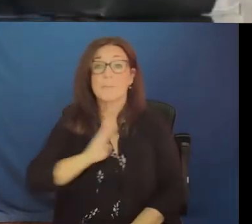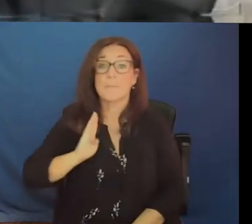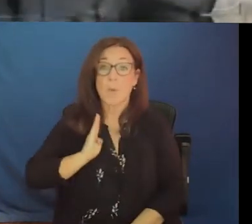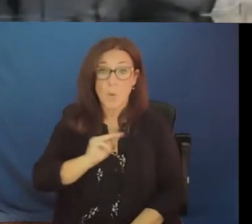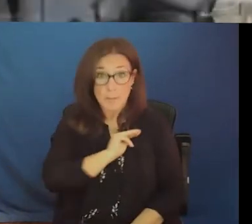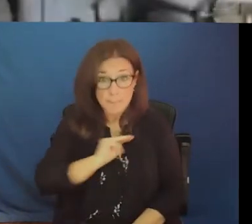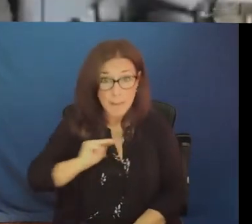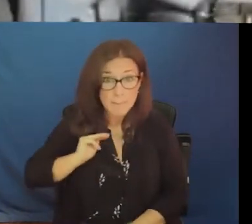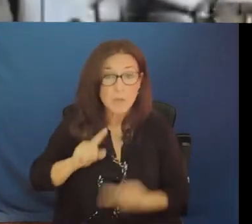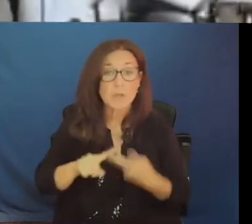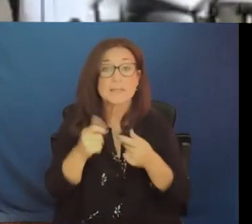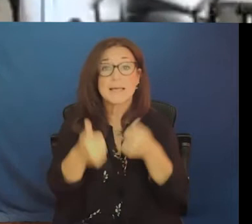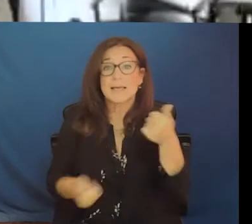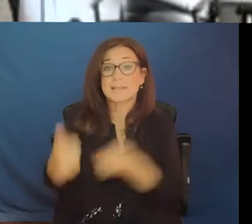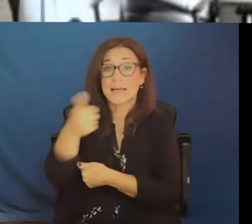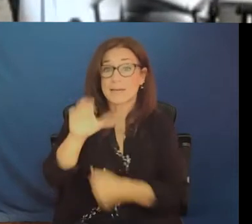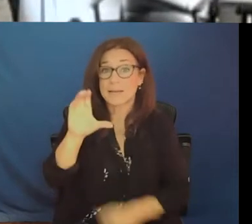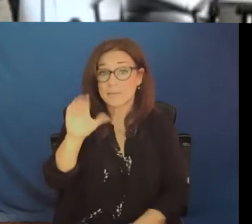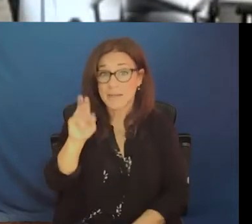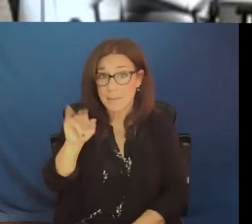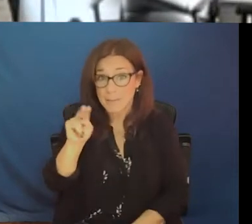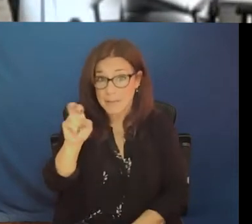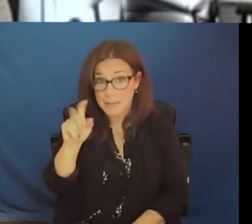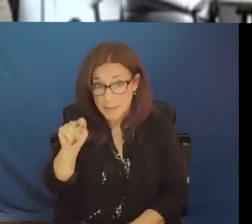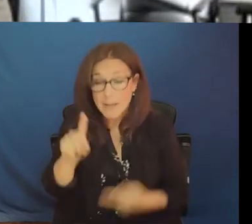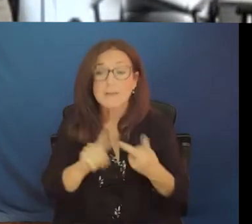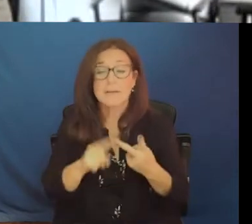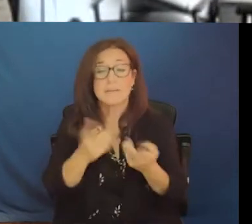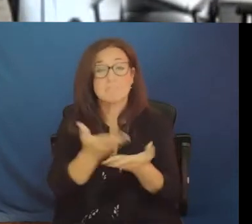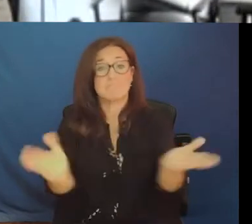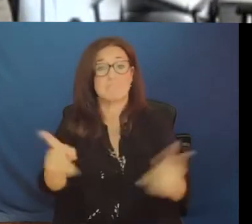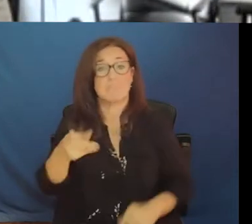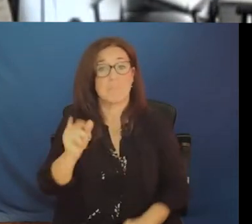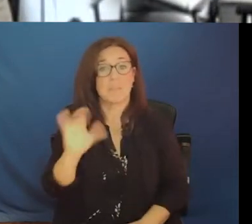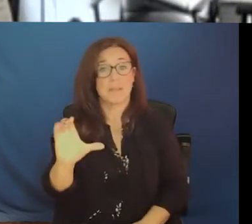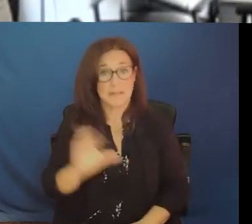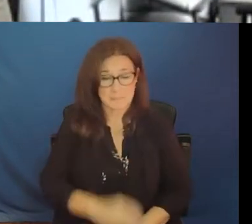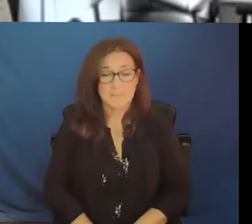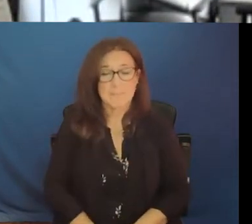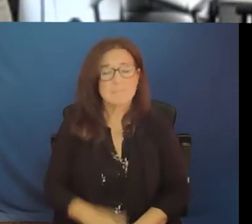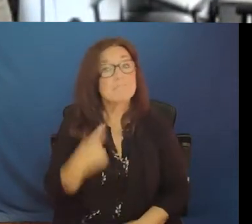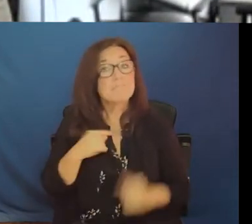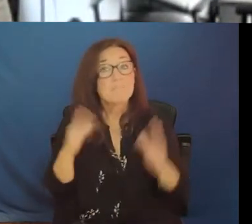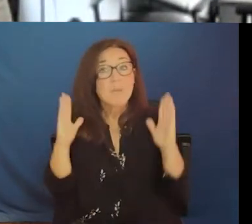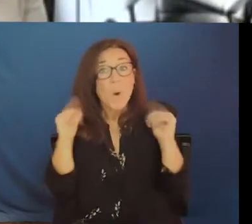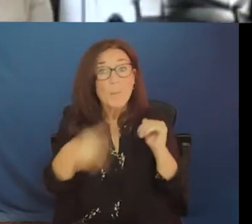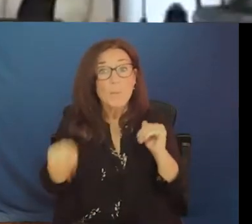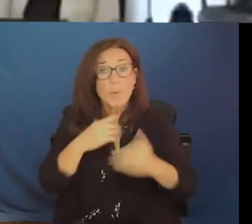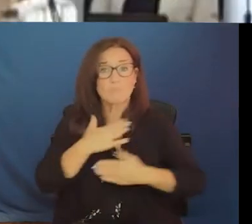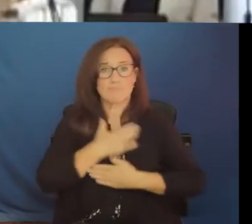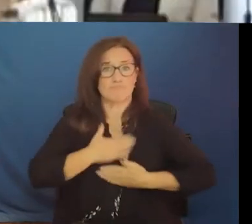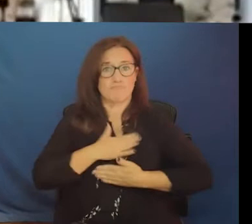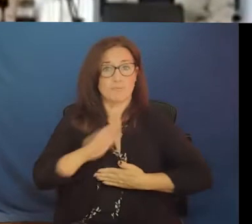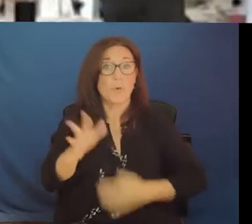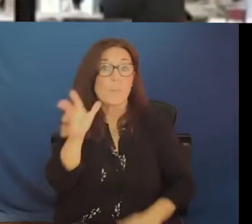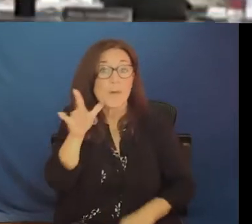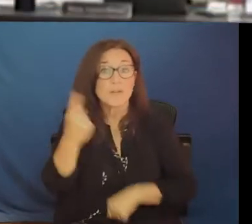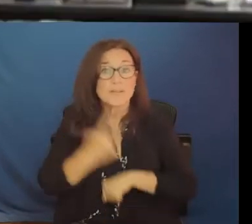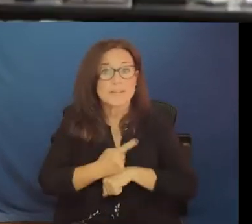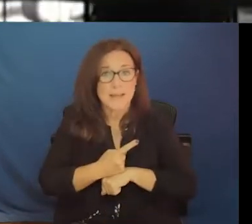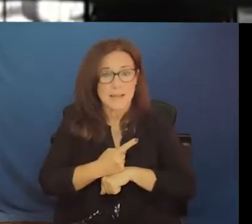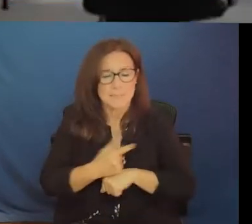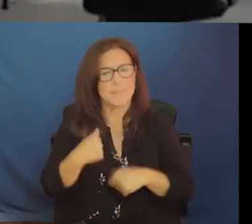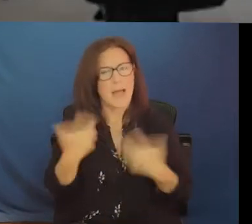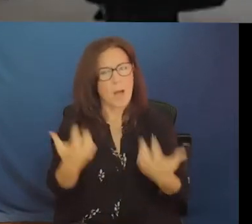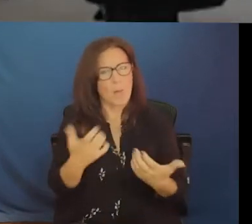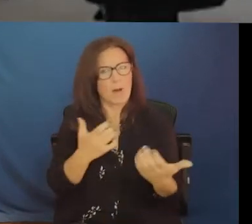staff, and members of the public. First off, we hope everyone had a nice Mother's Day. And I want to recognize that there are so many people